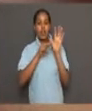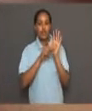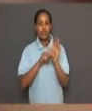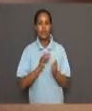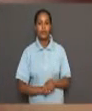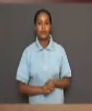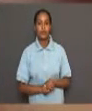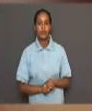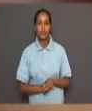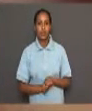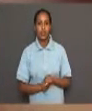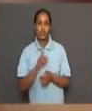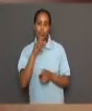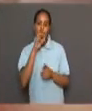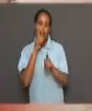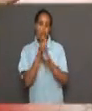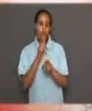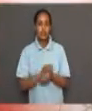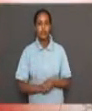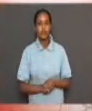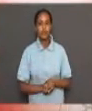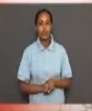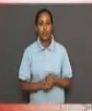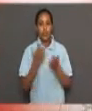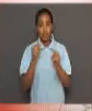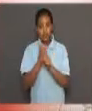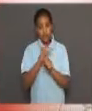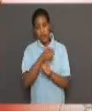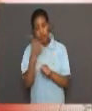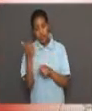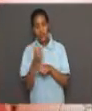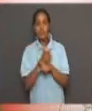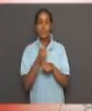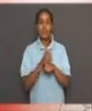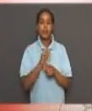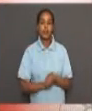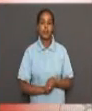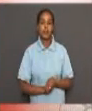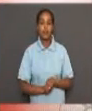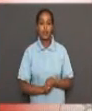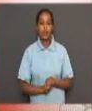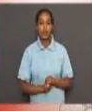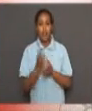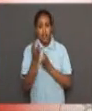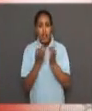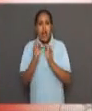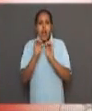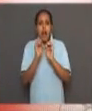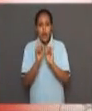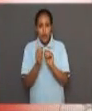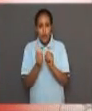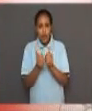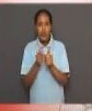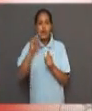anode, then you are correct. Let us do another activity. Explain